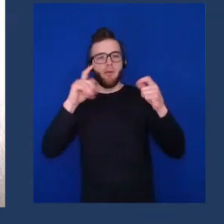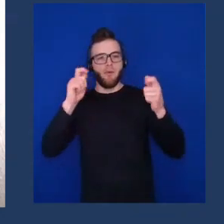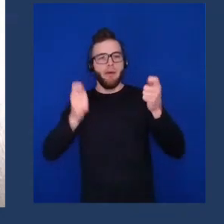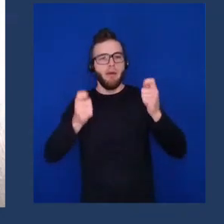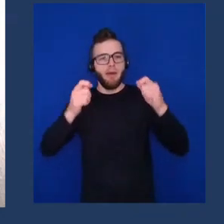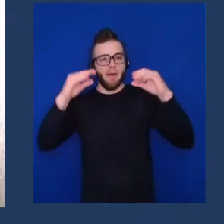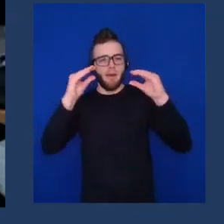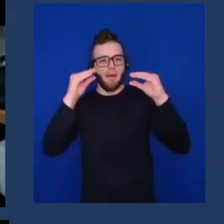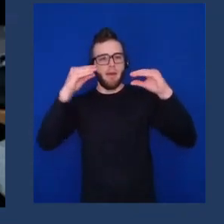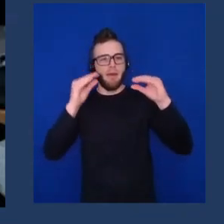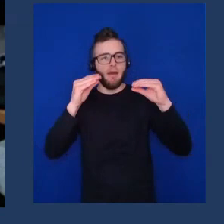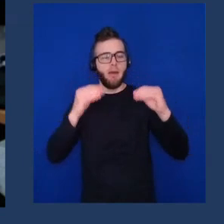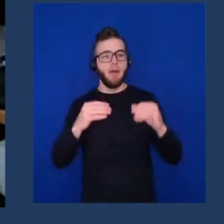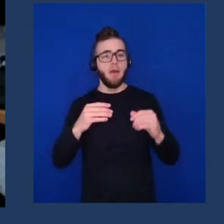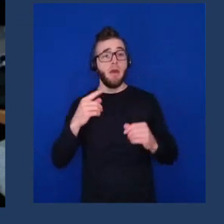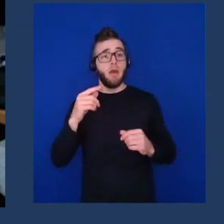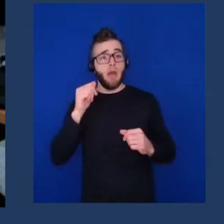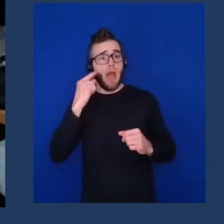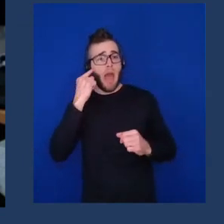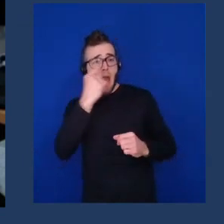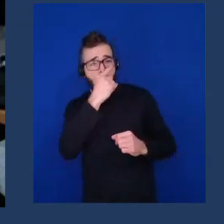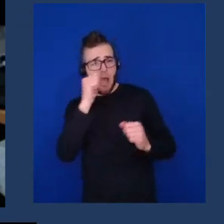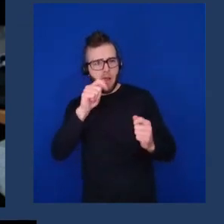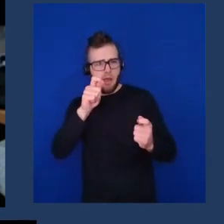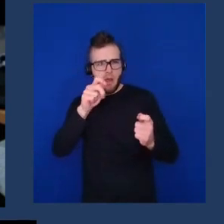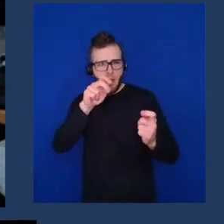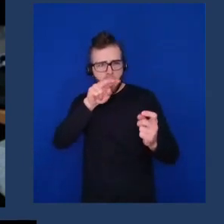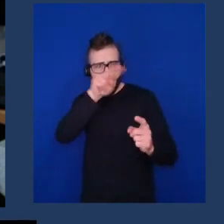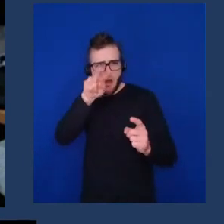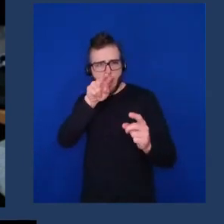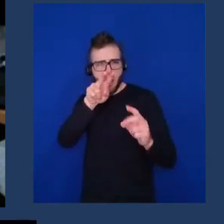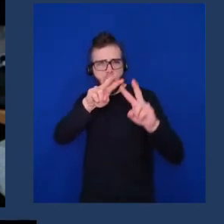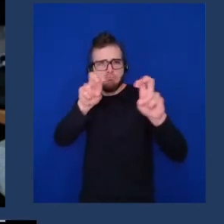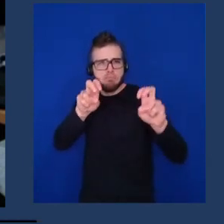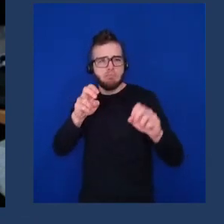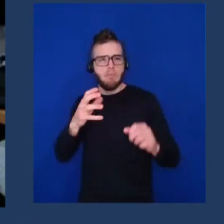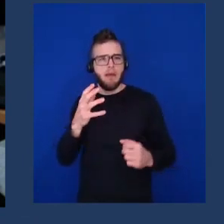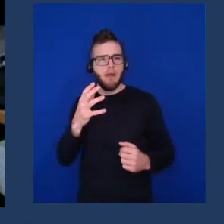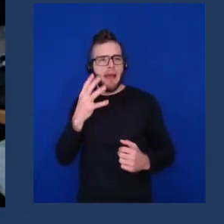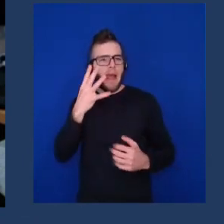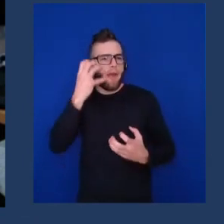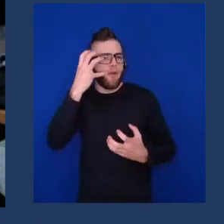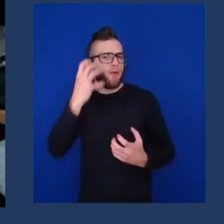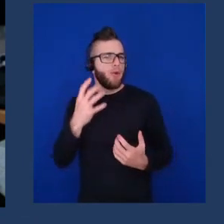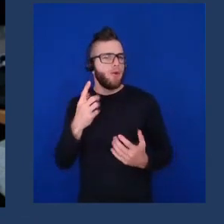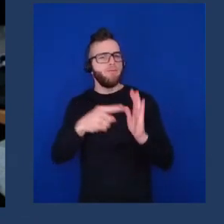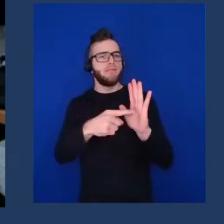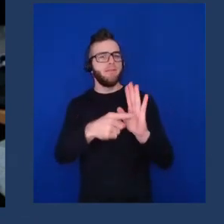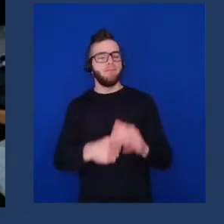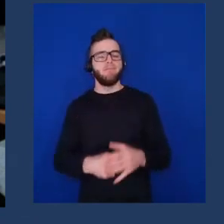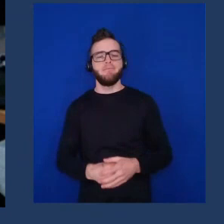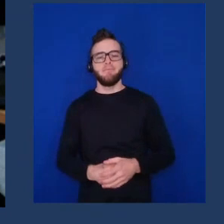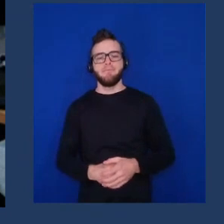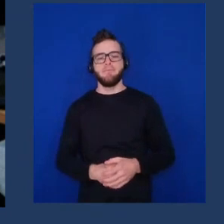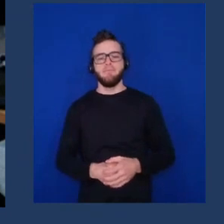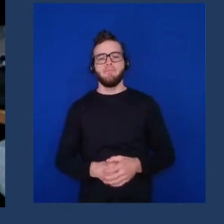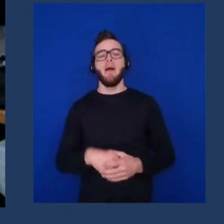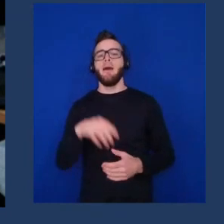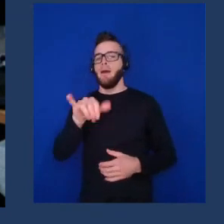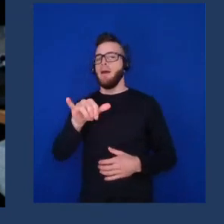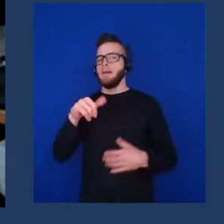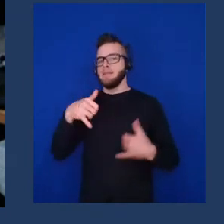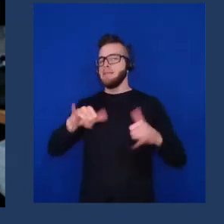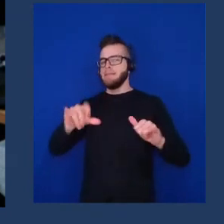anger? So I think that's something that we still need to do a lot of research on. One of the things I mentioned earlier in the presentation was